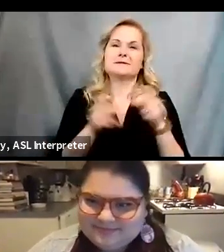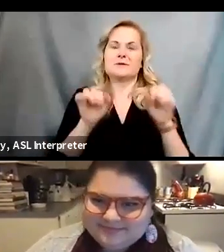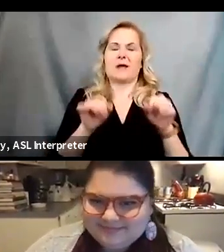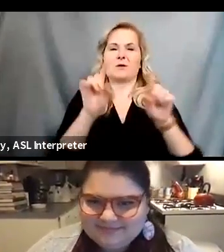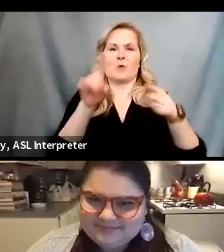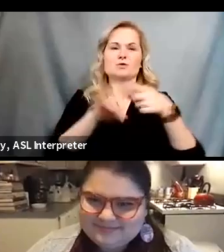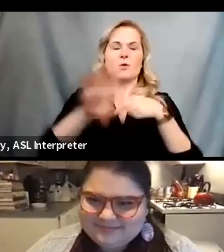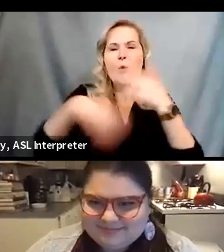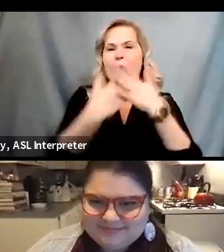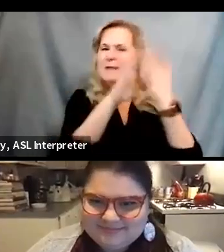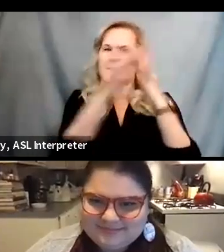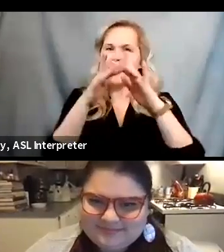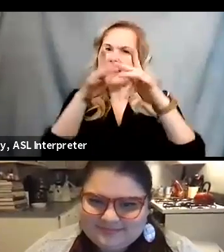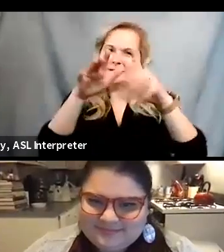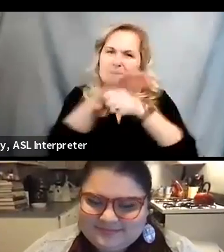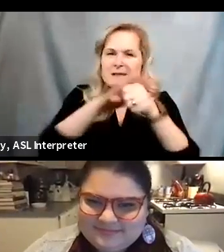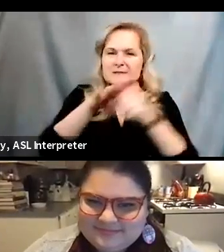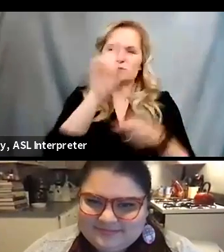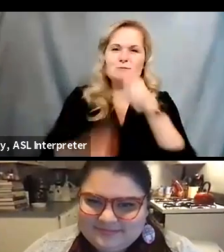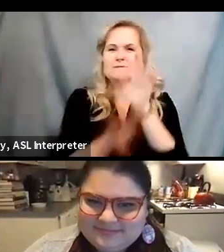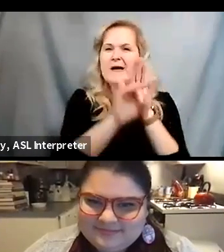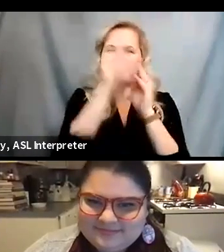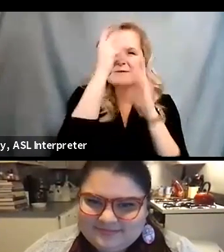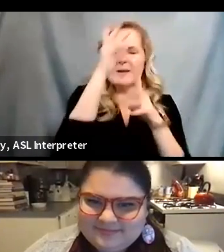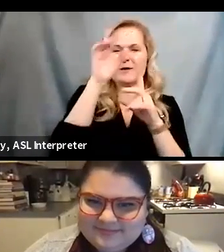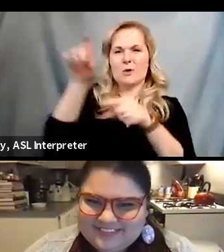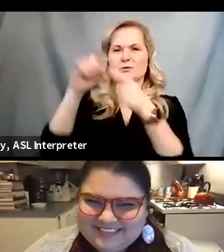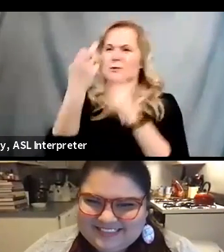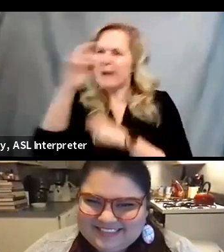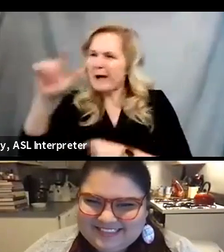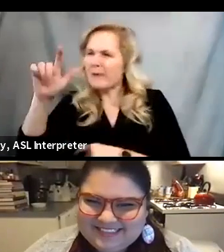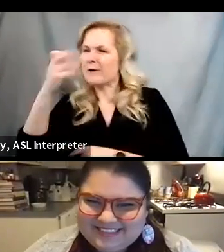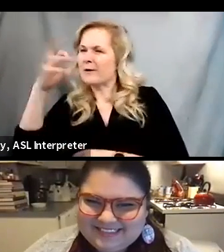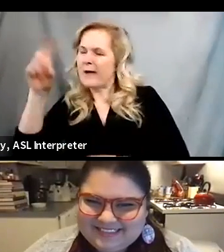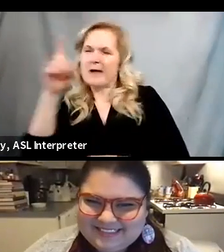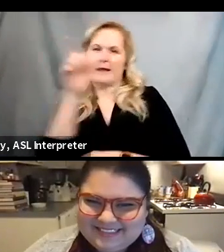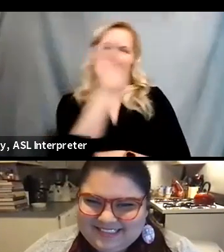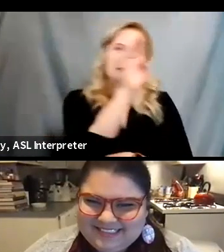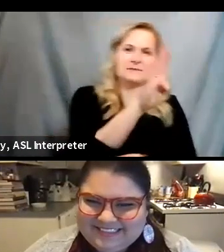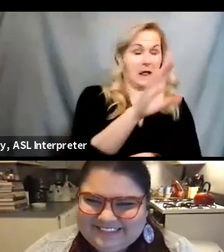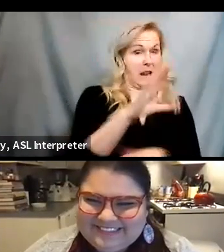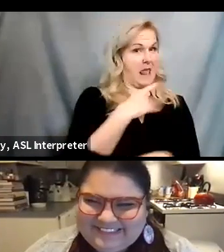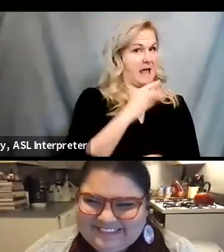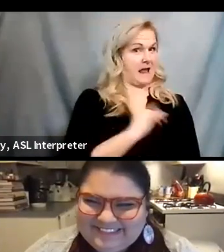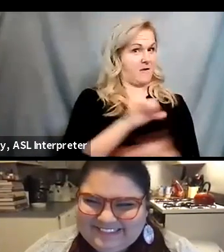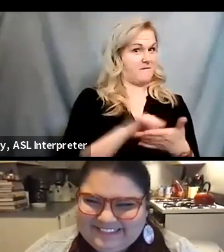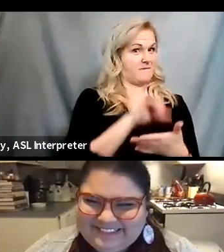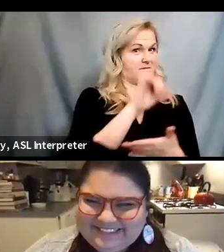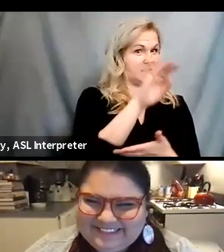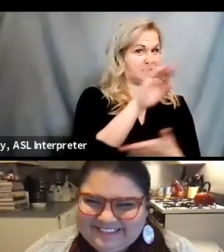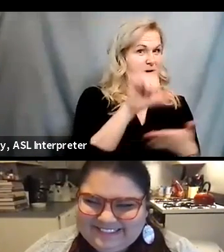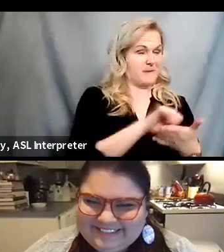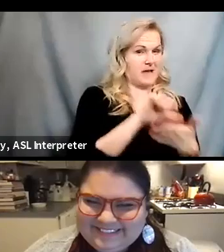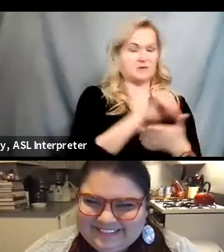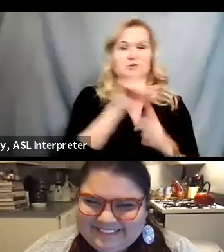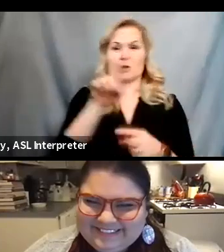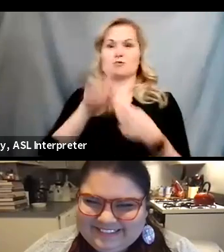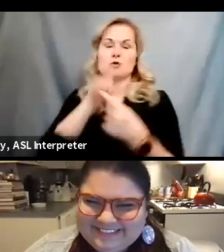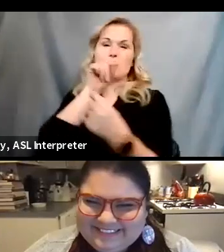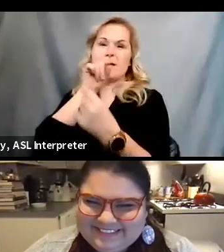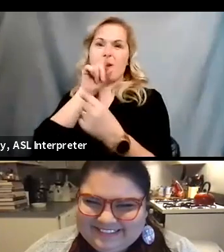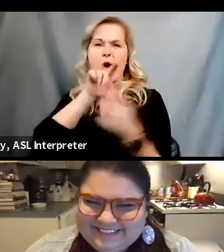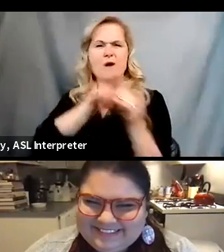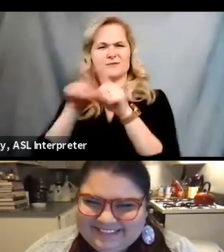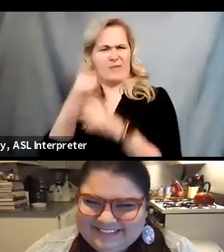internet spaces to find the information. You go to that HowlRound. You go to our Facebook page, like our Facebook page. You go to the Twitter. You should also drop some comments